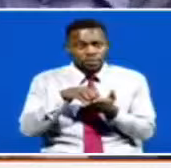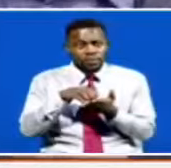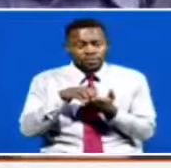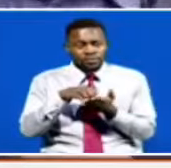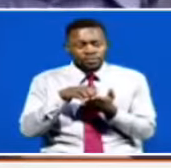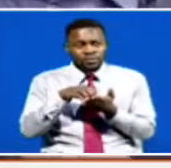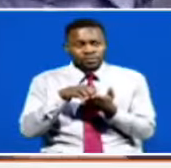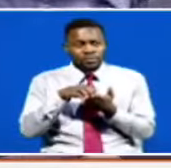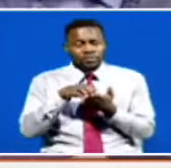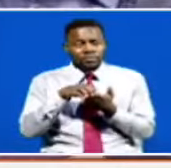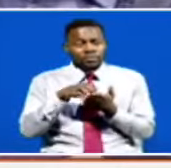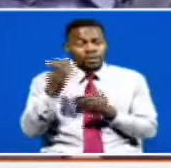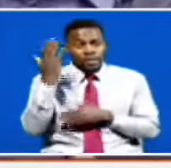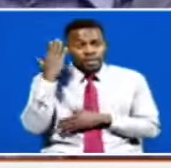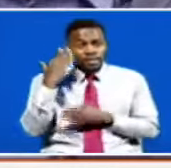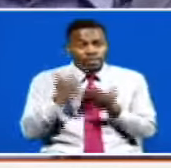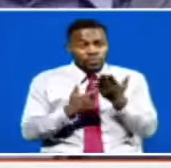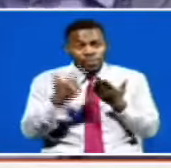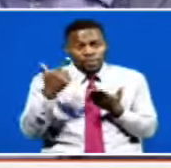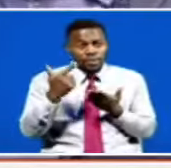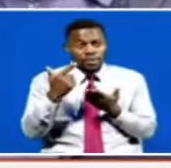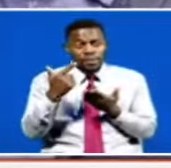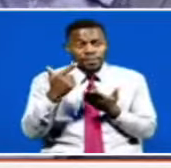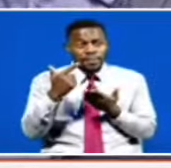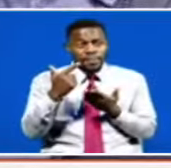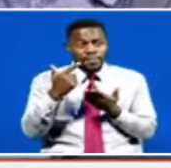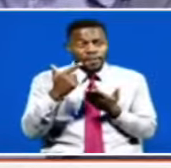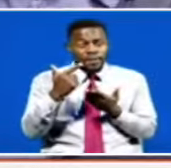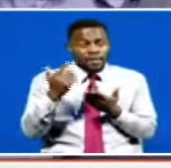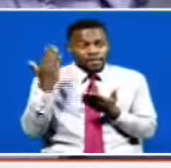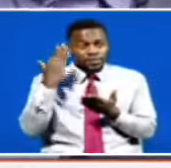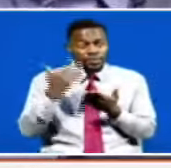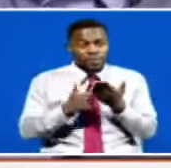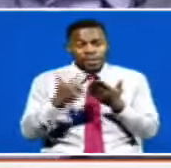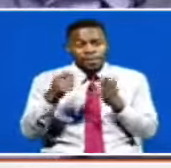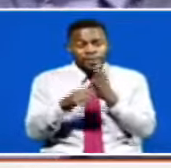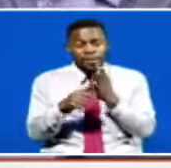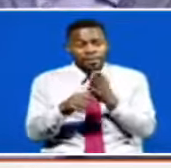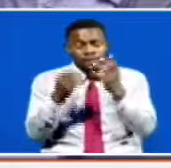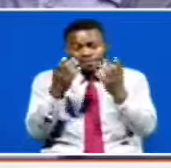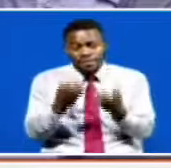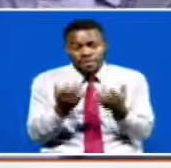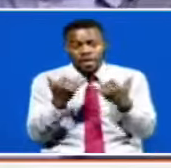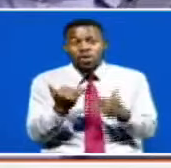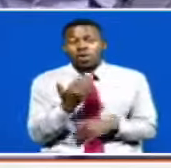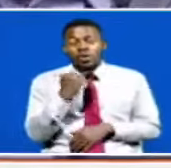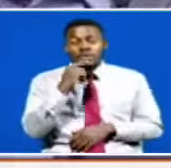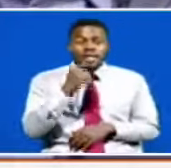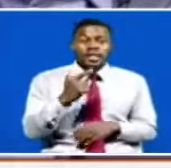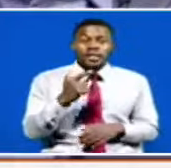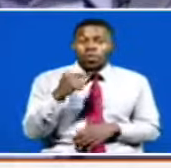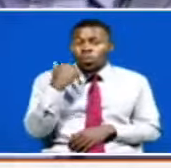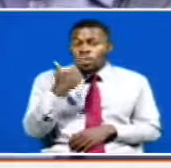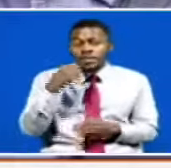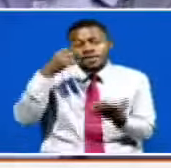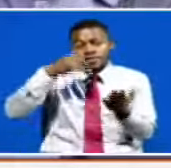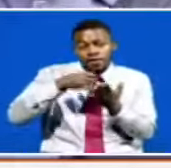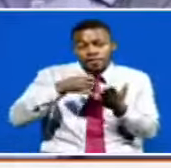died. Last week, we also had other people that have been killed. We want to say that whoever is doing whatever they are